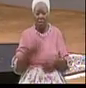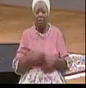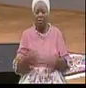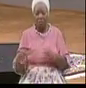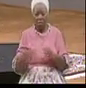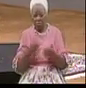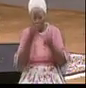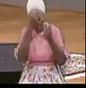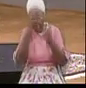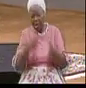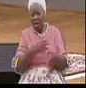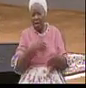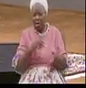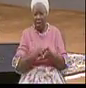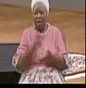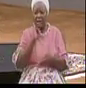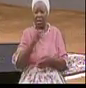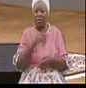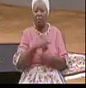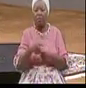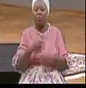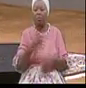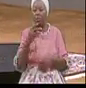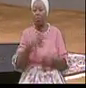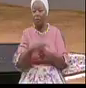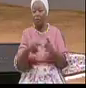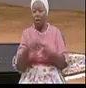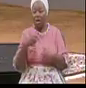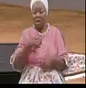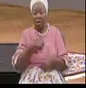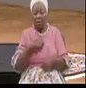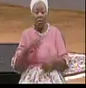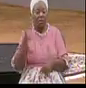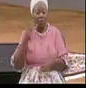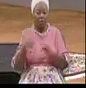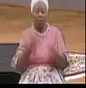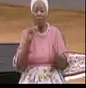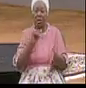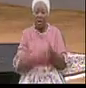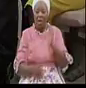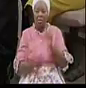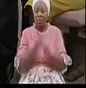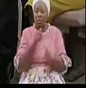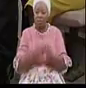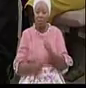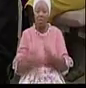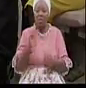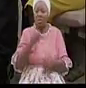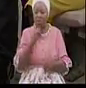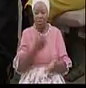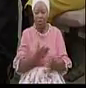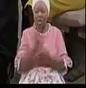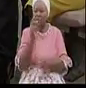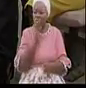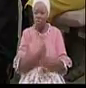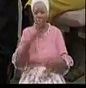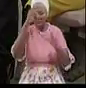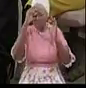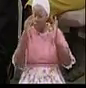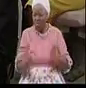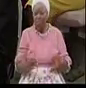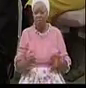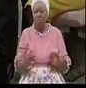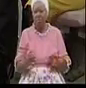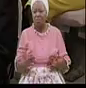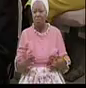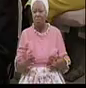attention, that's why we do what is not right. Deliberately,